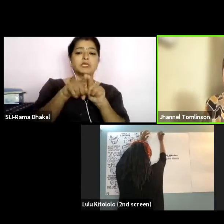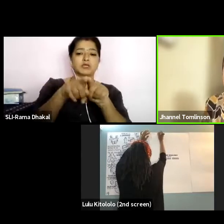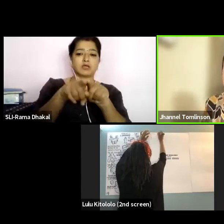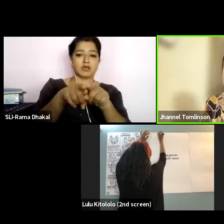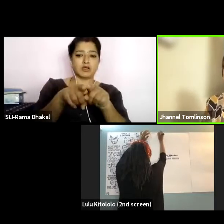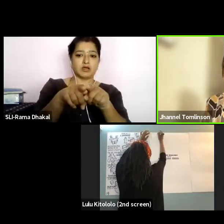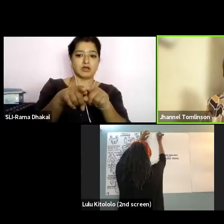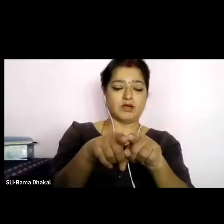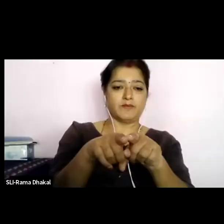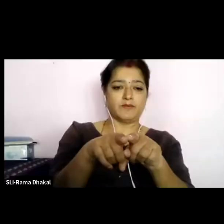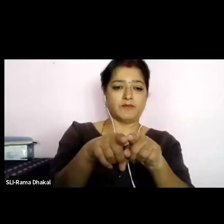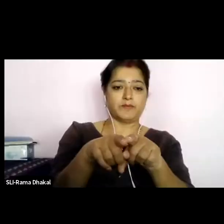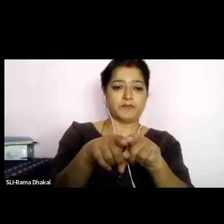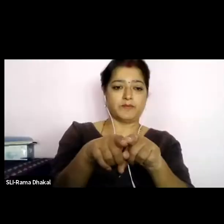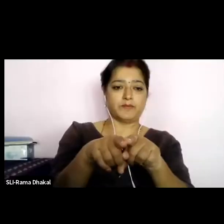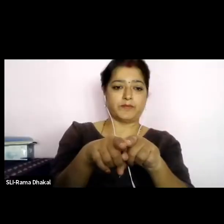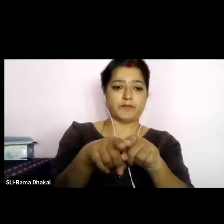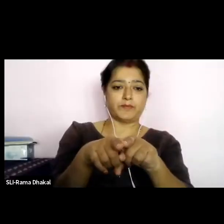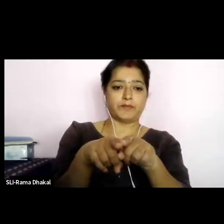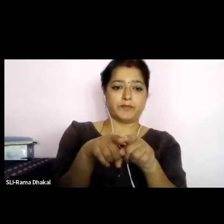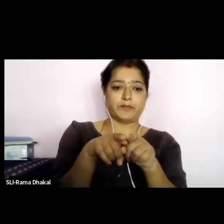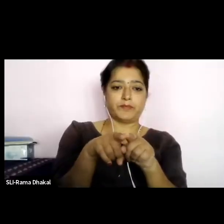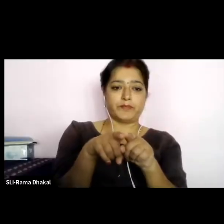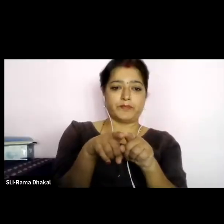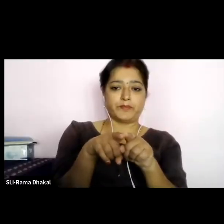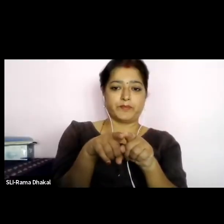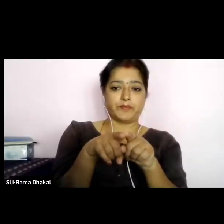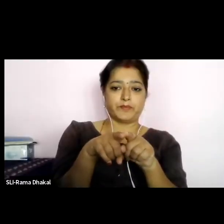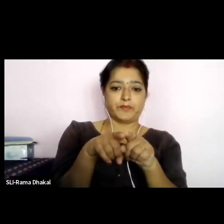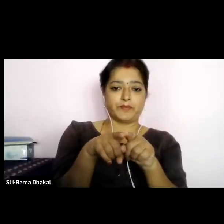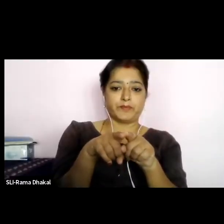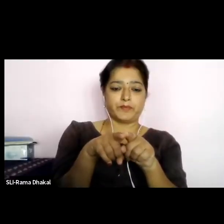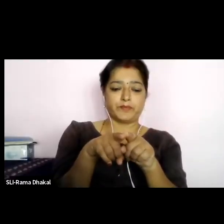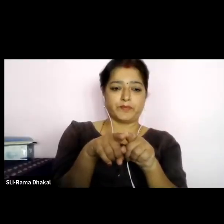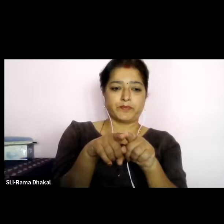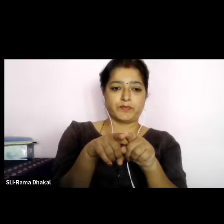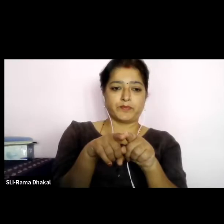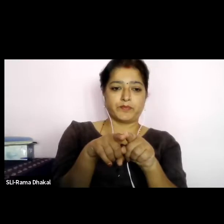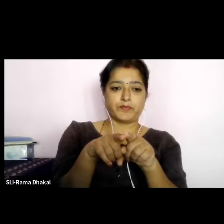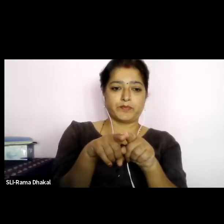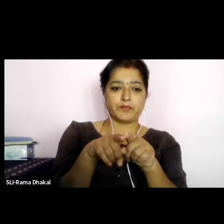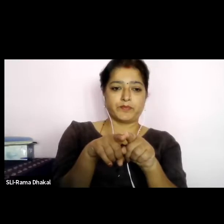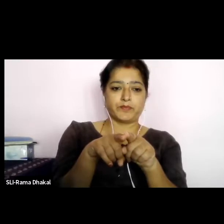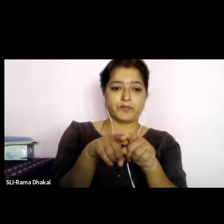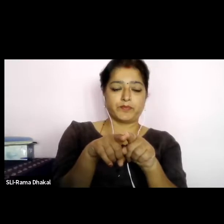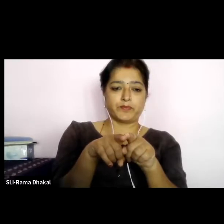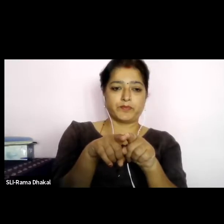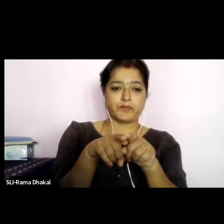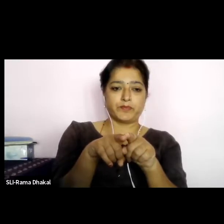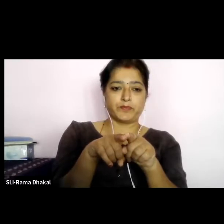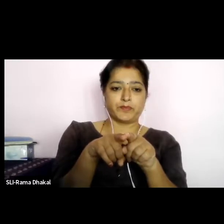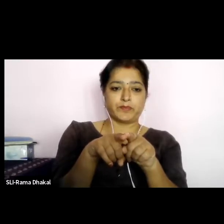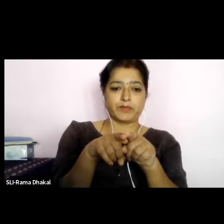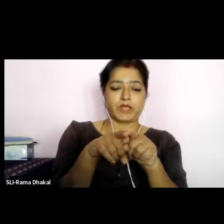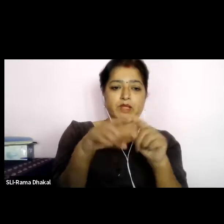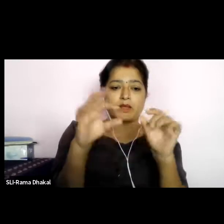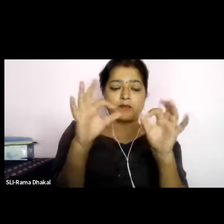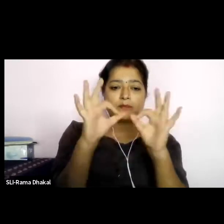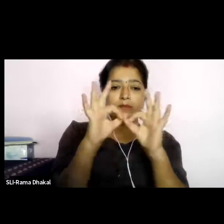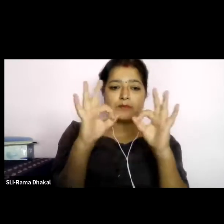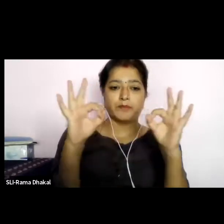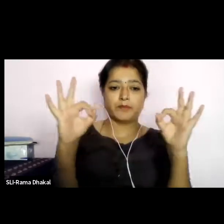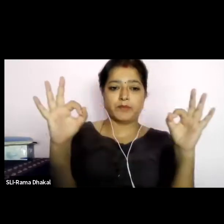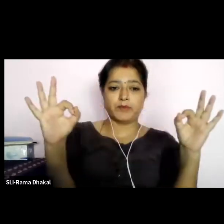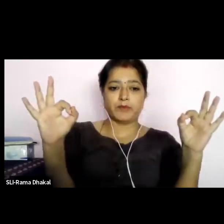in Barbados, and Ms. Phylicia Alexander from RedRoot, SDG, in St. Vincent and the Grenadines. I will use